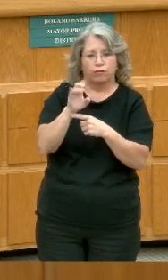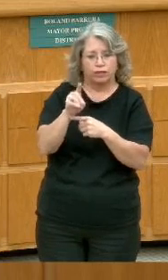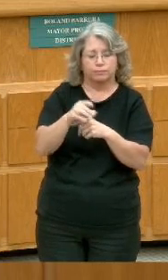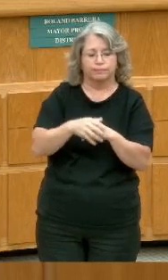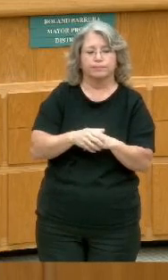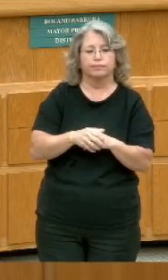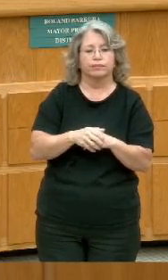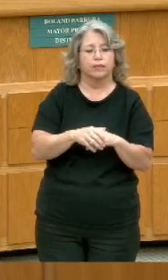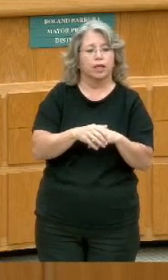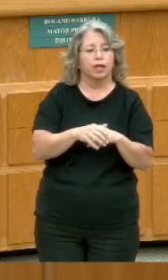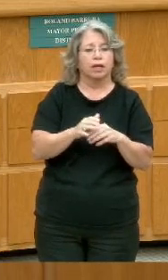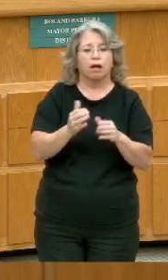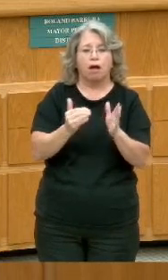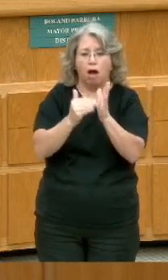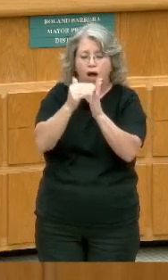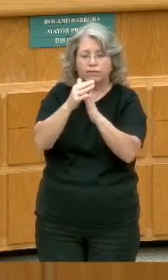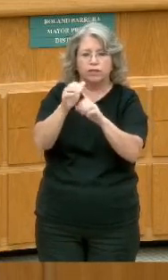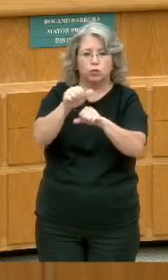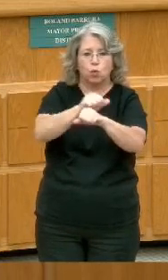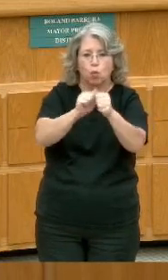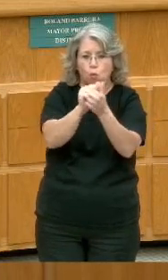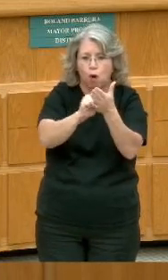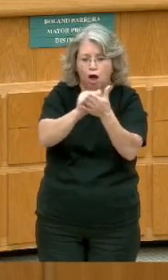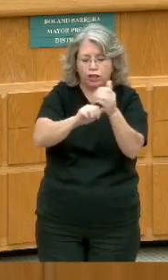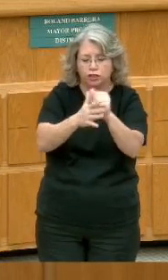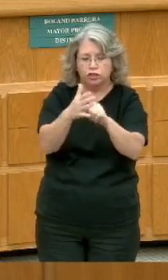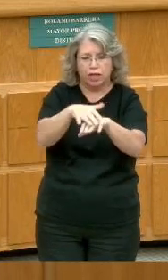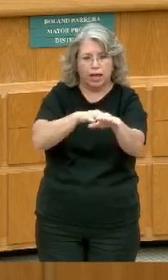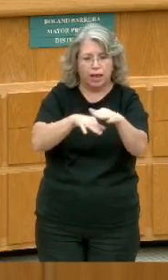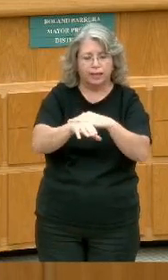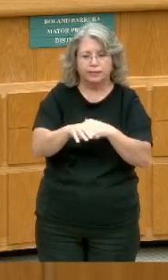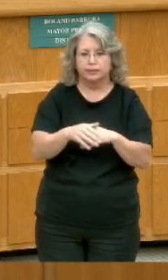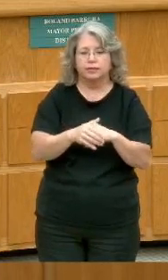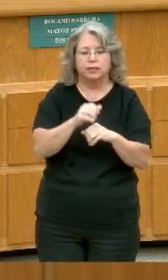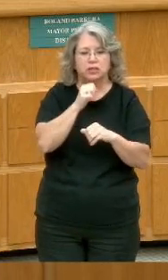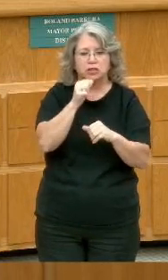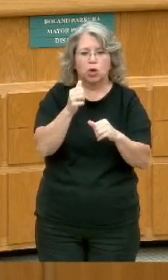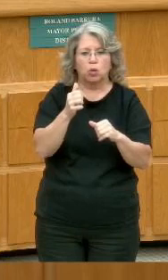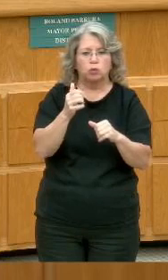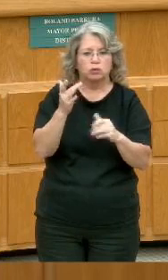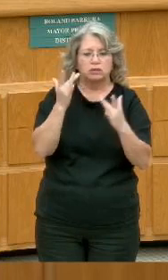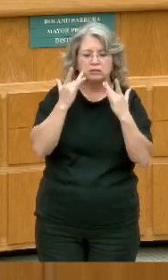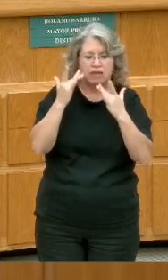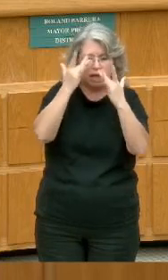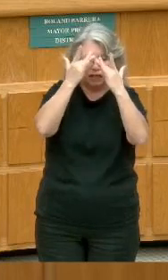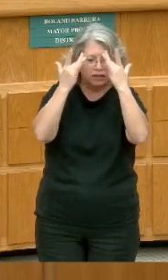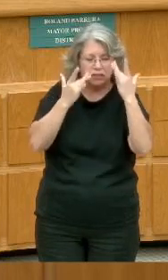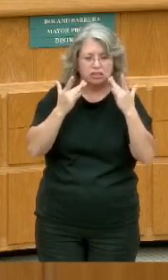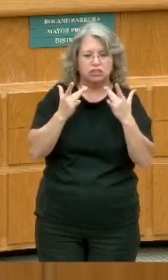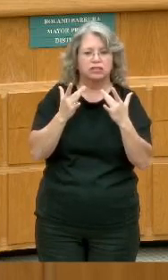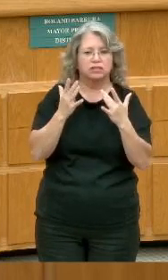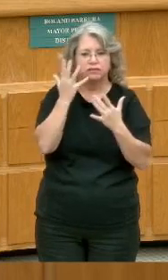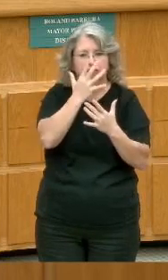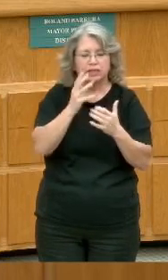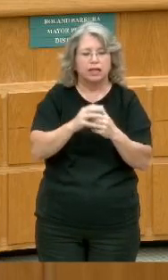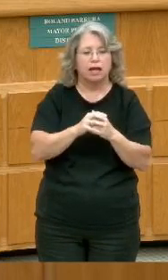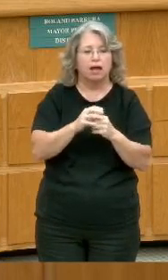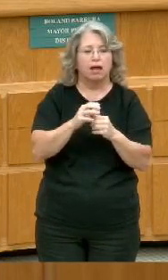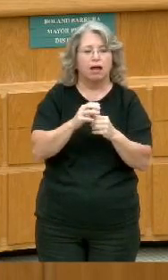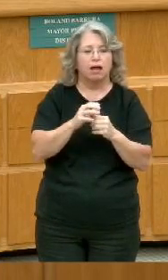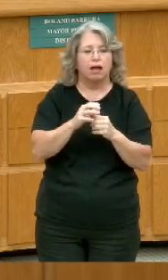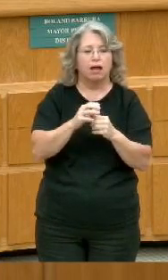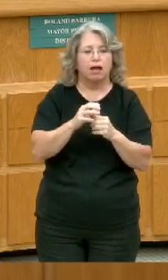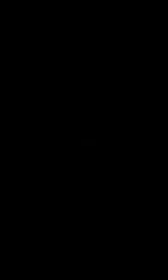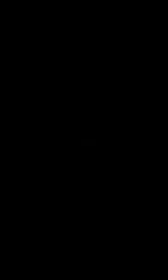often. Don't risk infecting yourself by touching your eyes, nose, and mouth with unwashed hands, and disinfect frequently